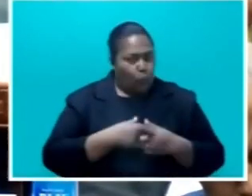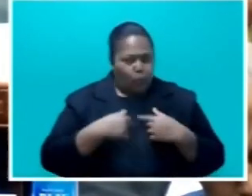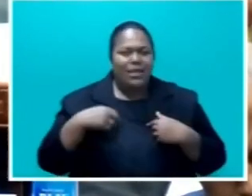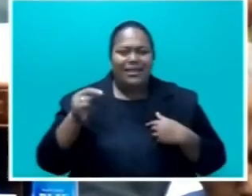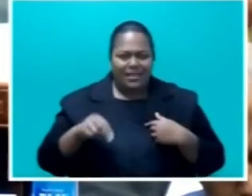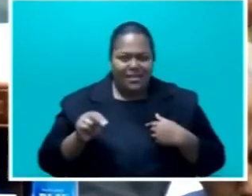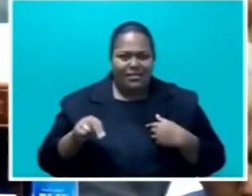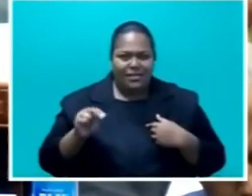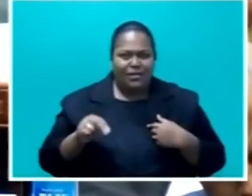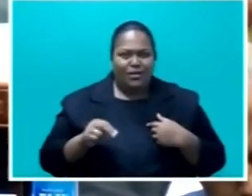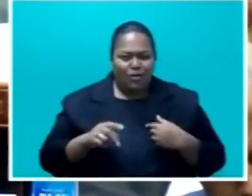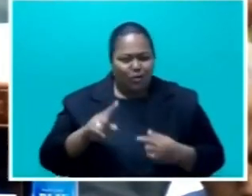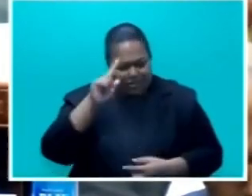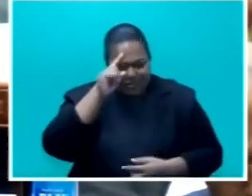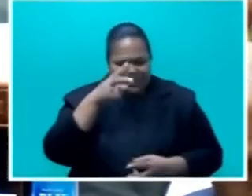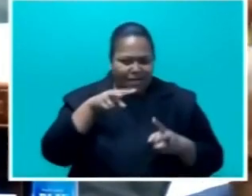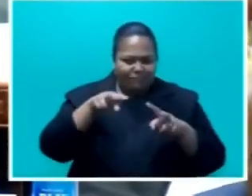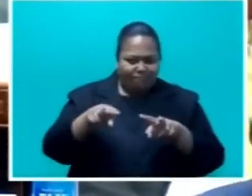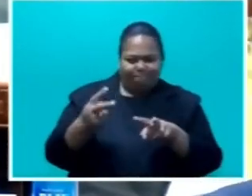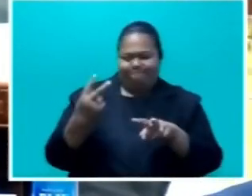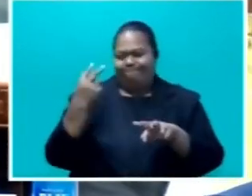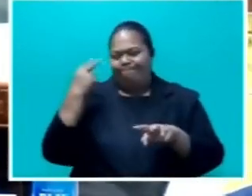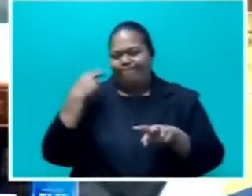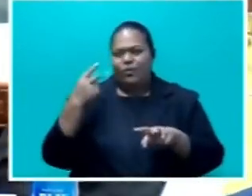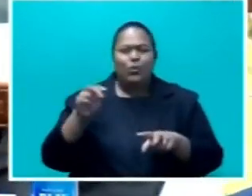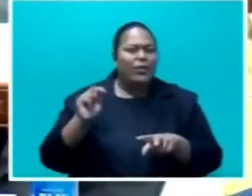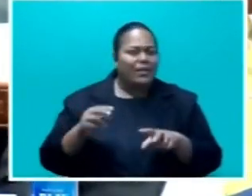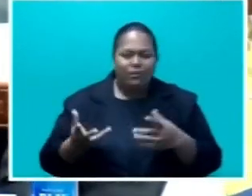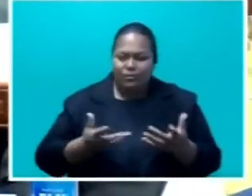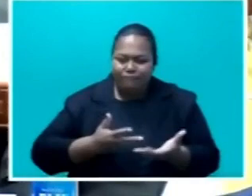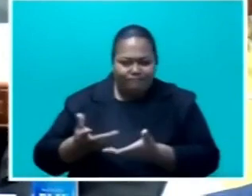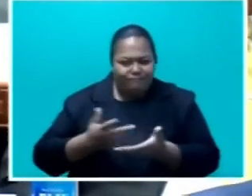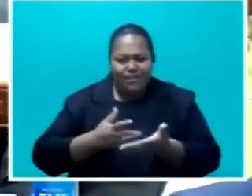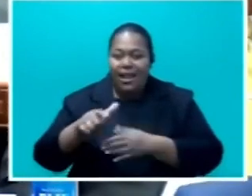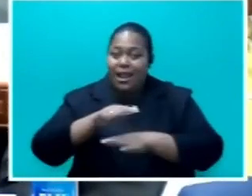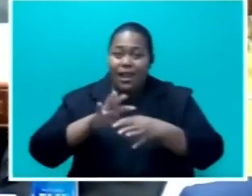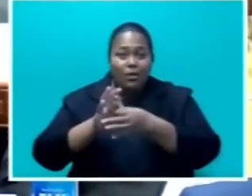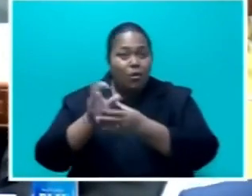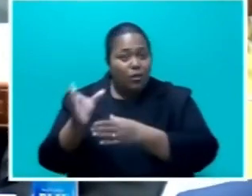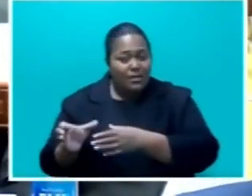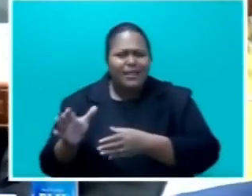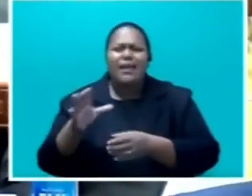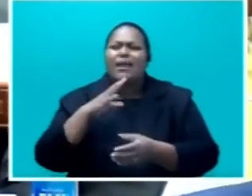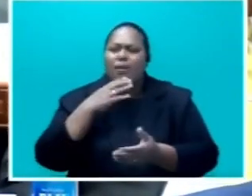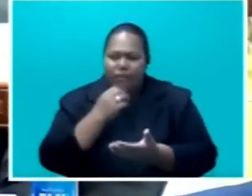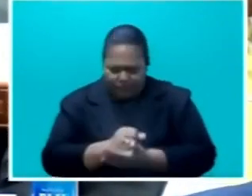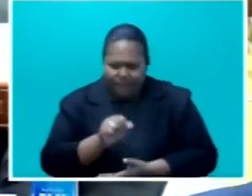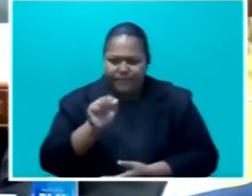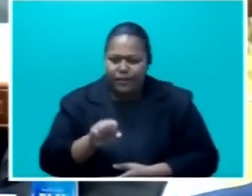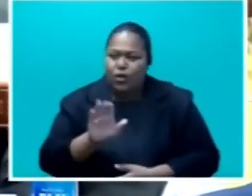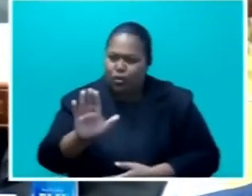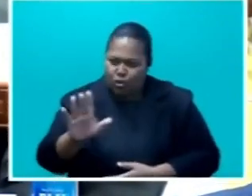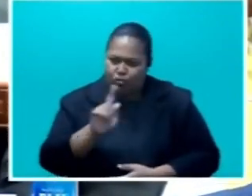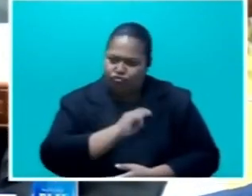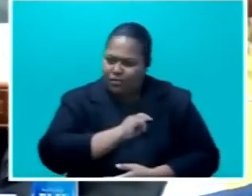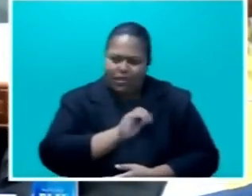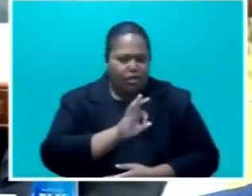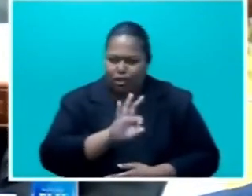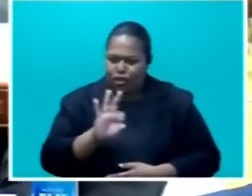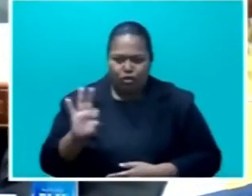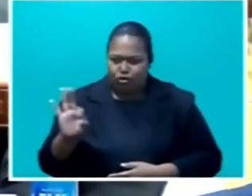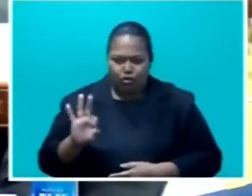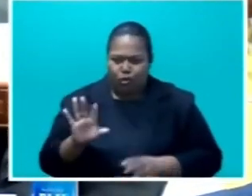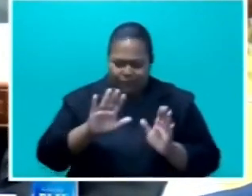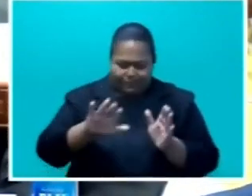said, to confer with landowners and assure them that their trust is not being undermined.